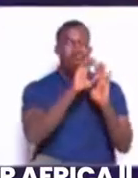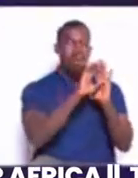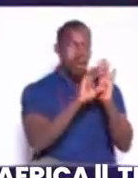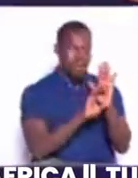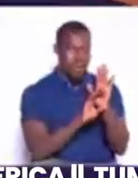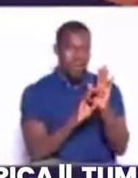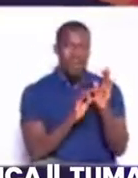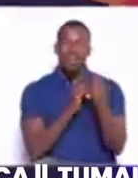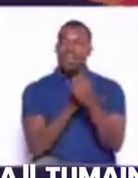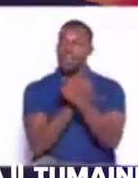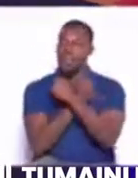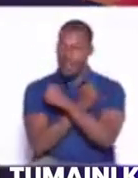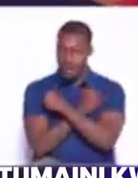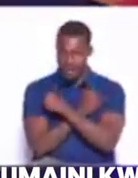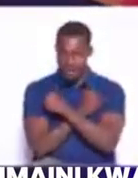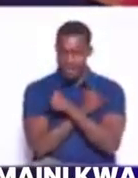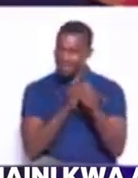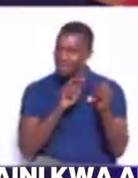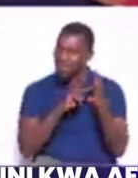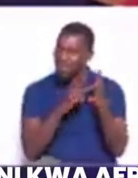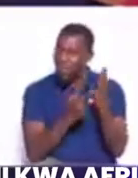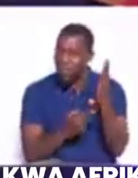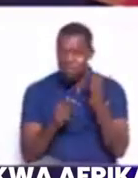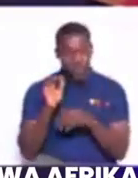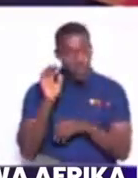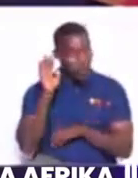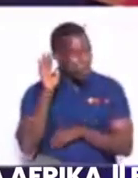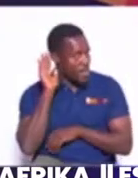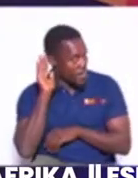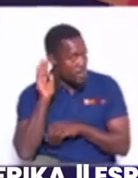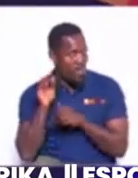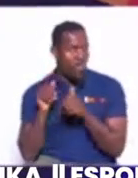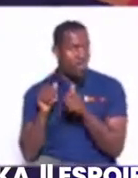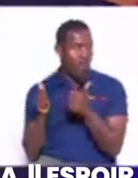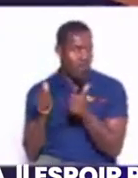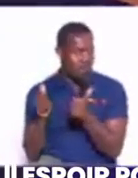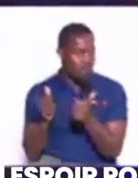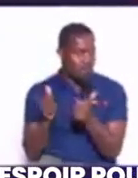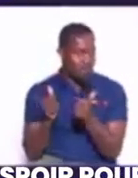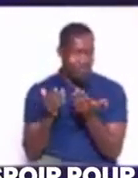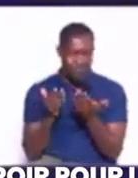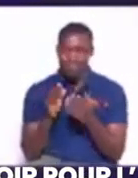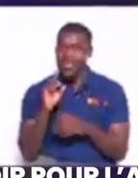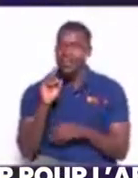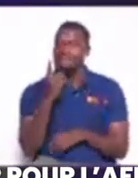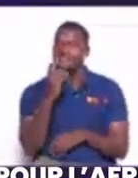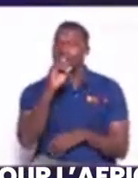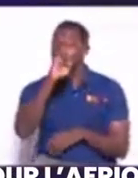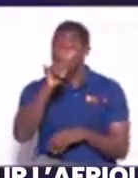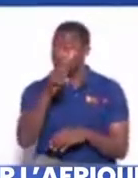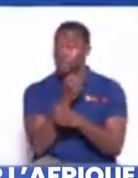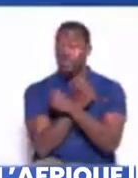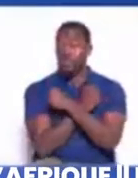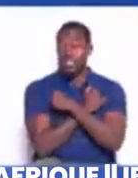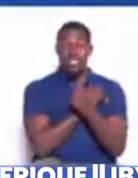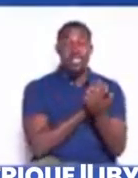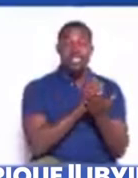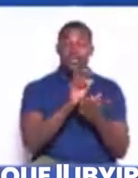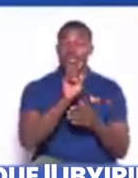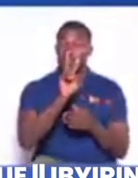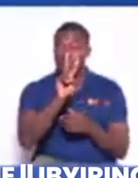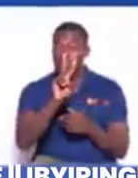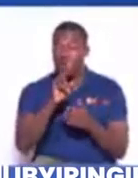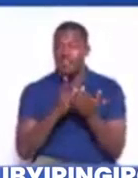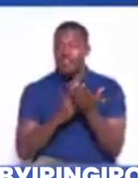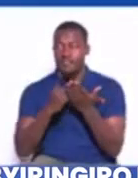Love never leads to disobedience. Now in 1 John chapter 2, verse 3 and 4, we read, now by